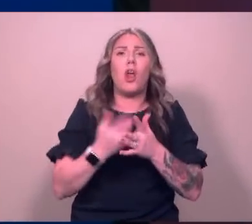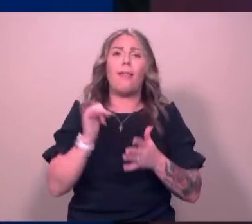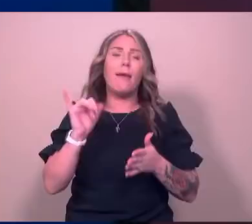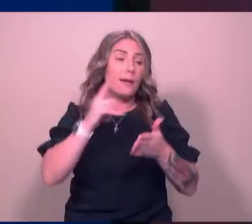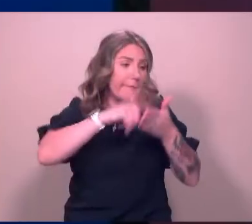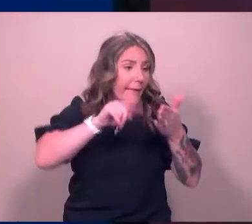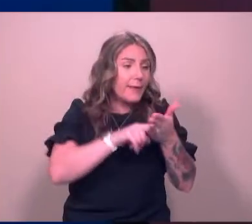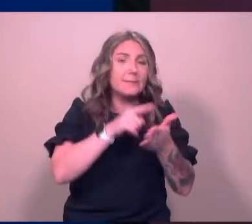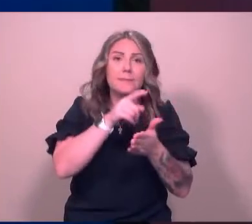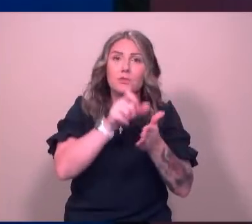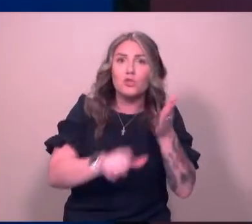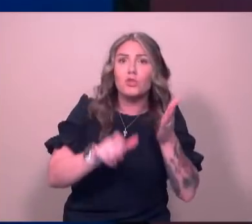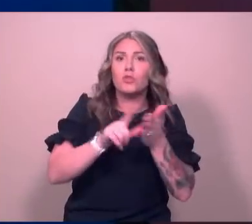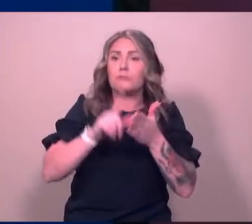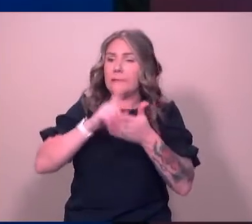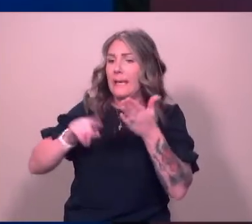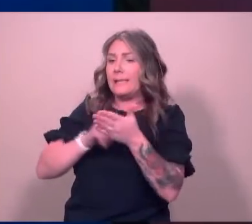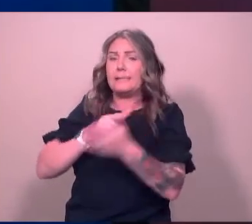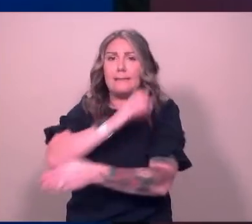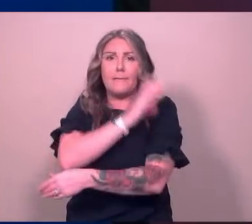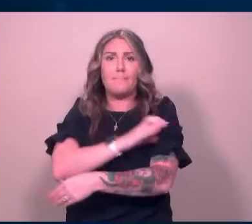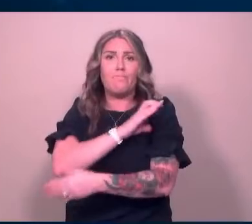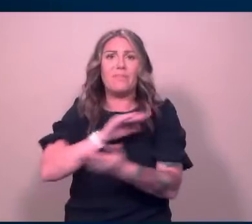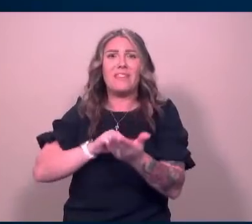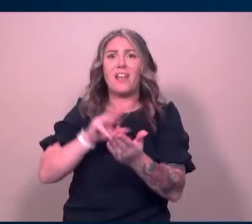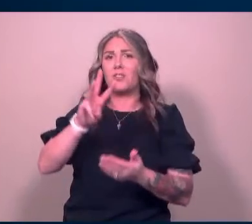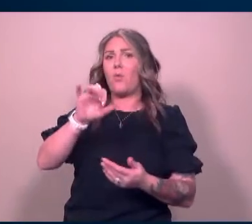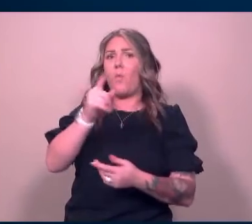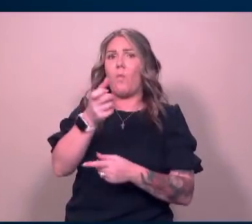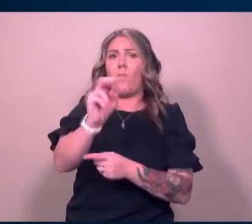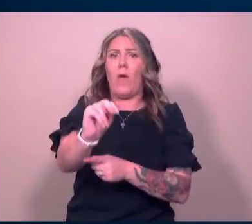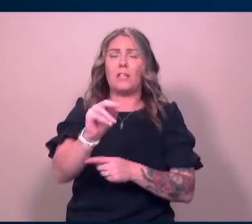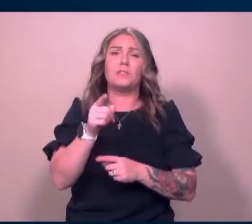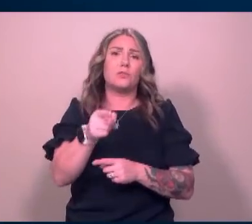surgery and canceling clinics. Dr. Watson, hit on that a little bit because